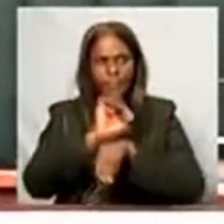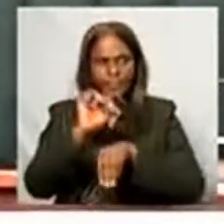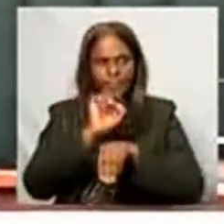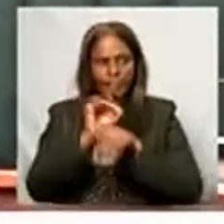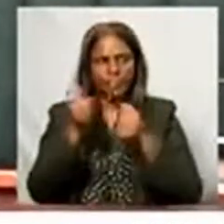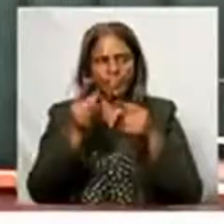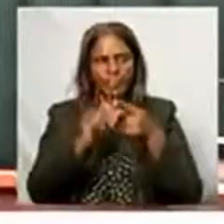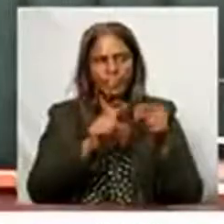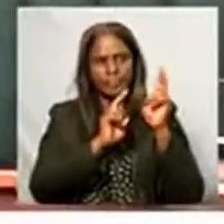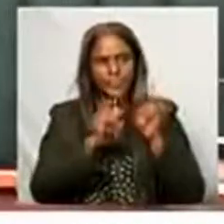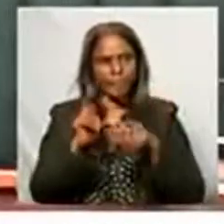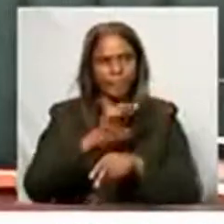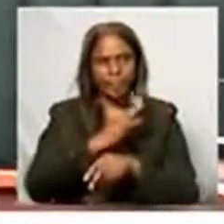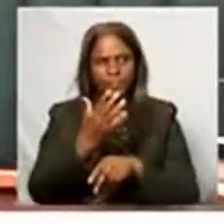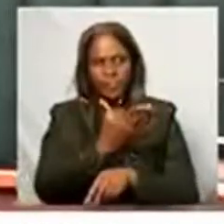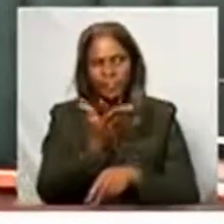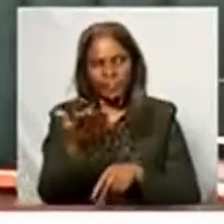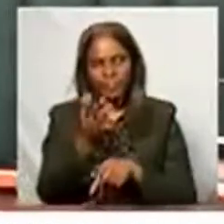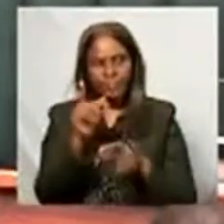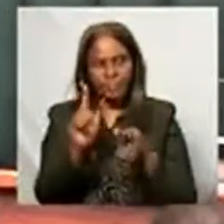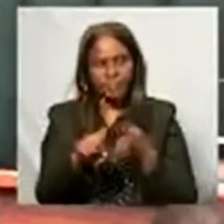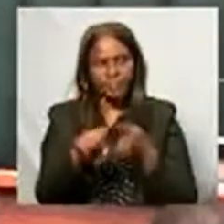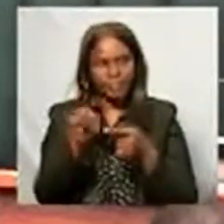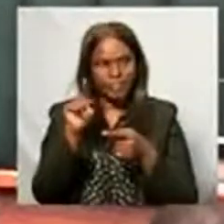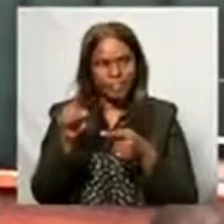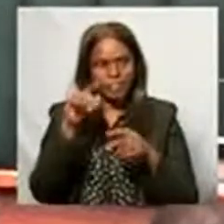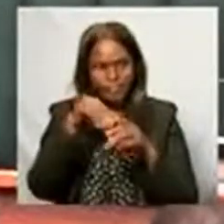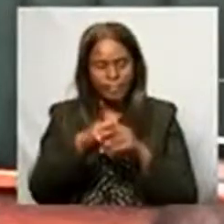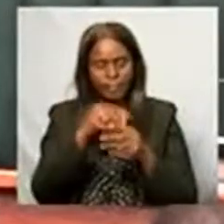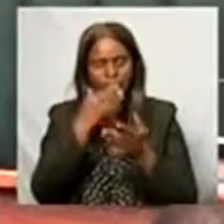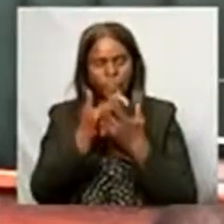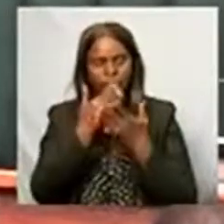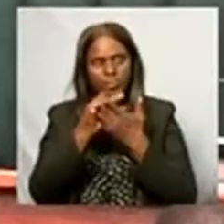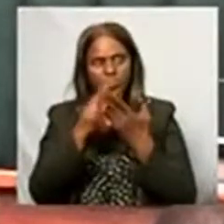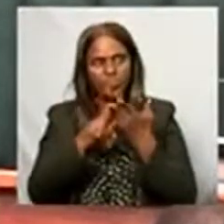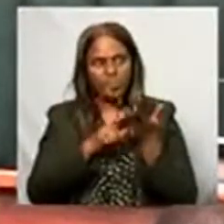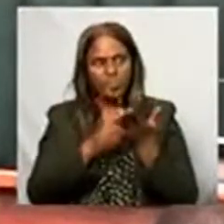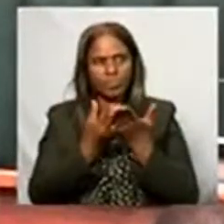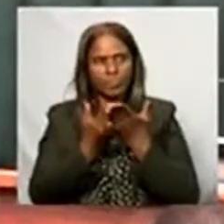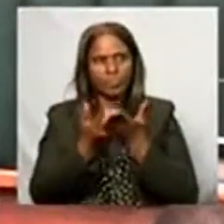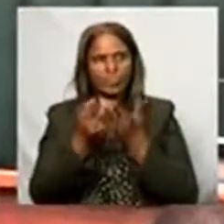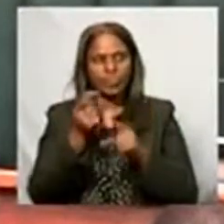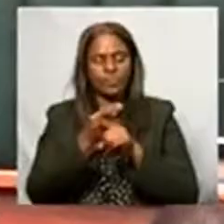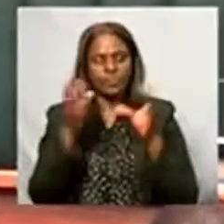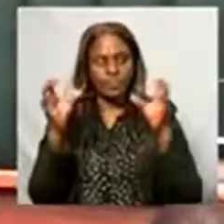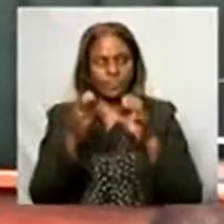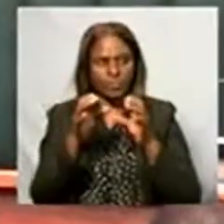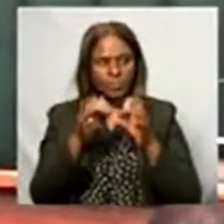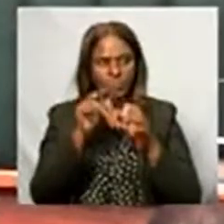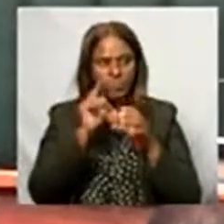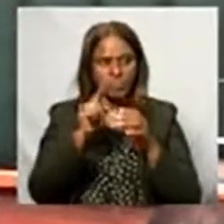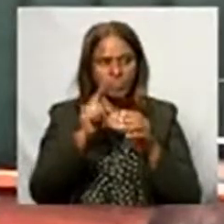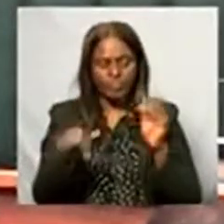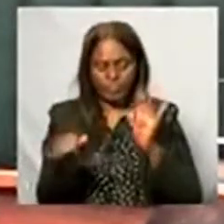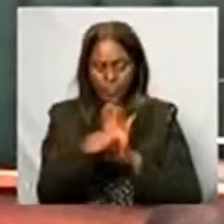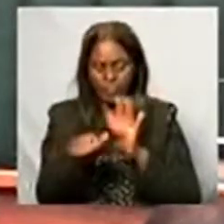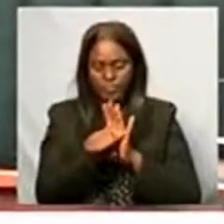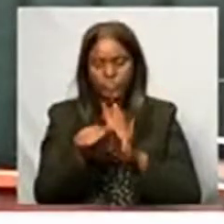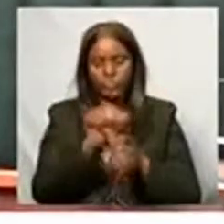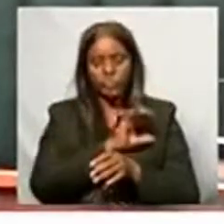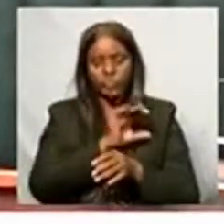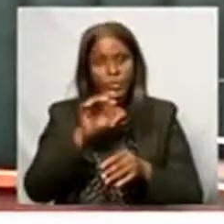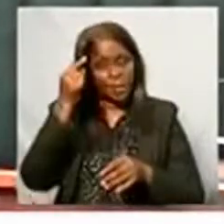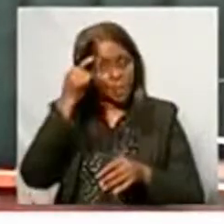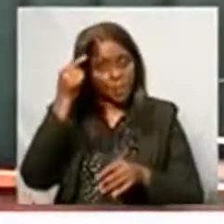to respond to the insightful report presented by the committee on parastatal bodies